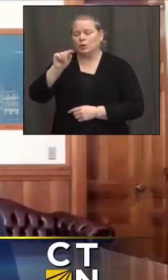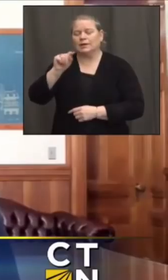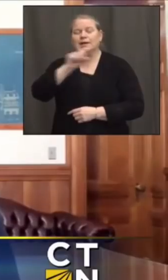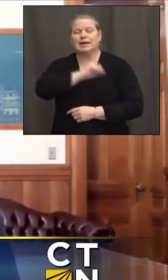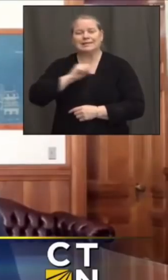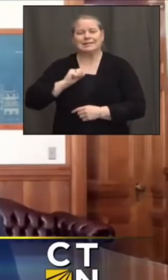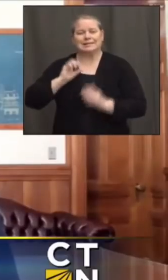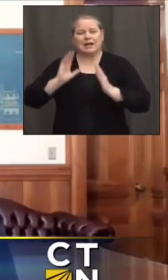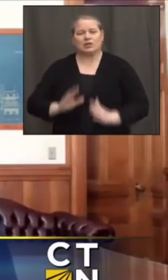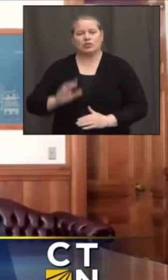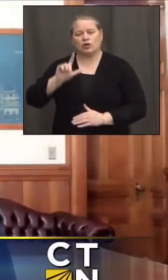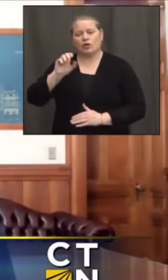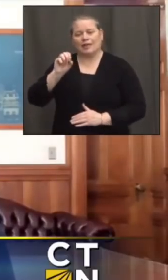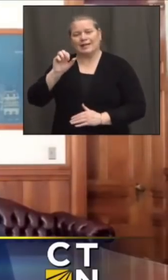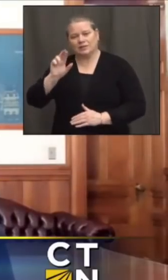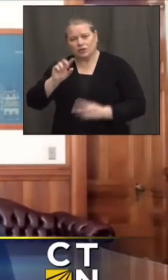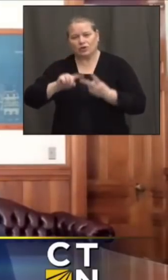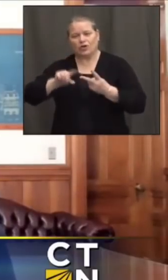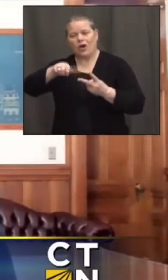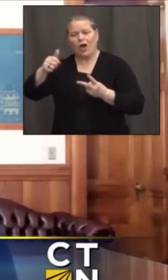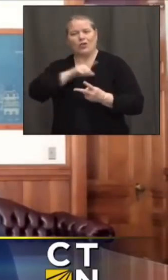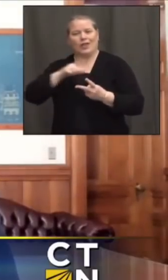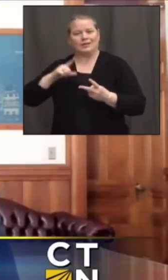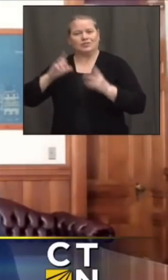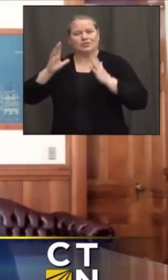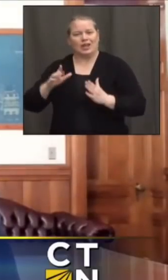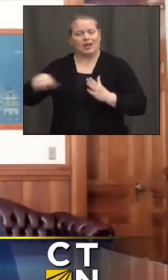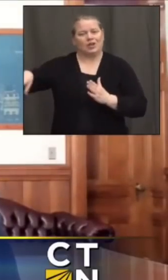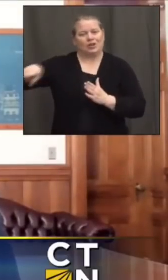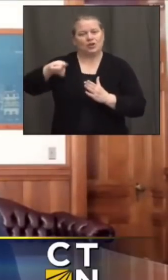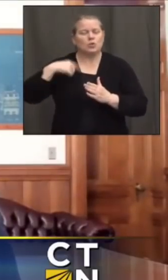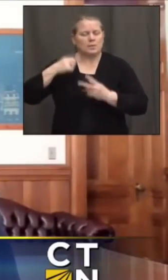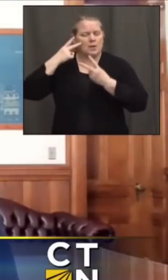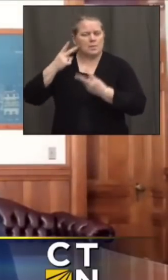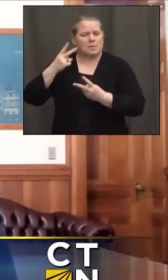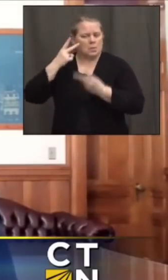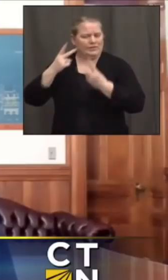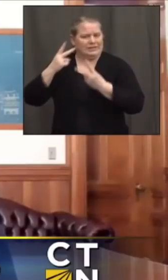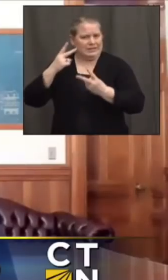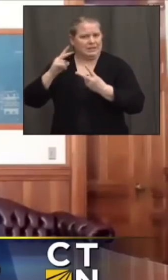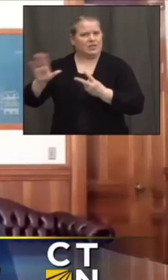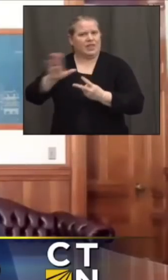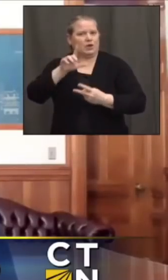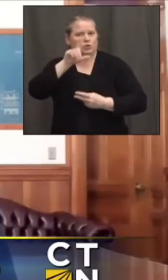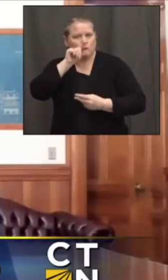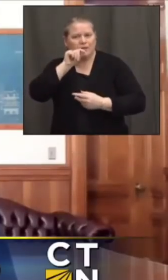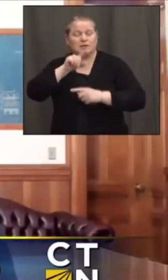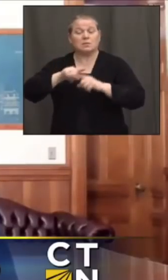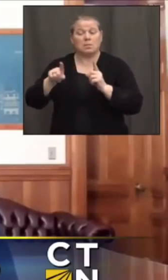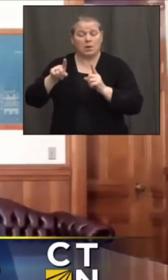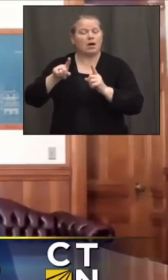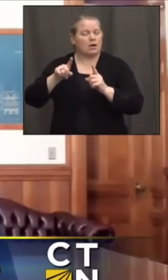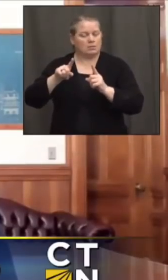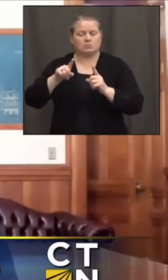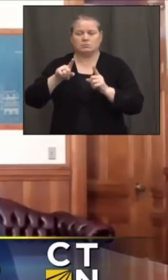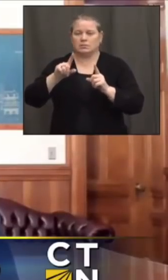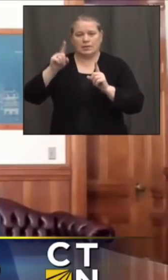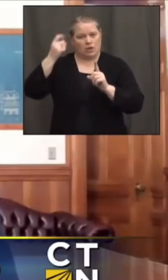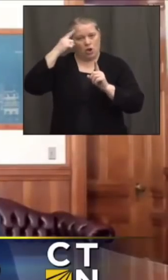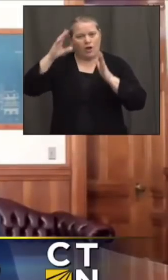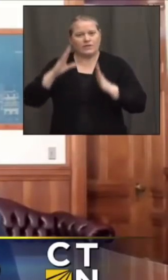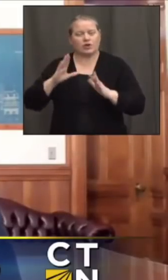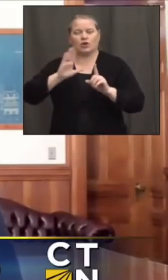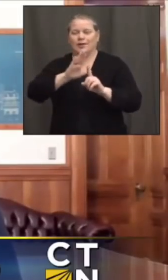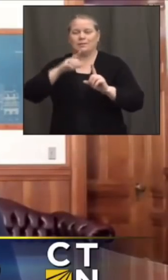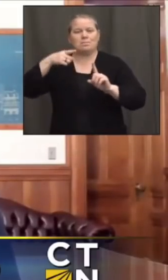monitored by our staff. But I think this is a perfect example, as the governor stated during this time of the emergency orders,